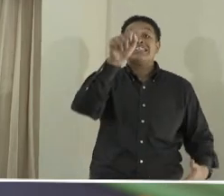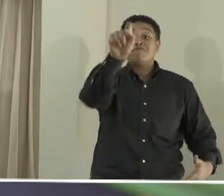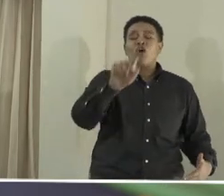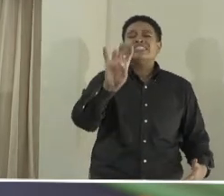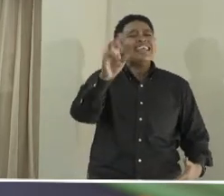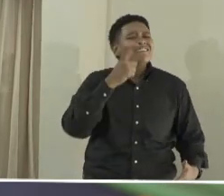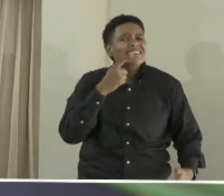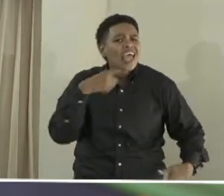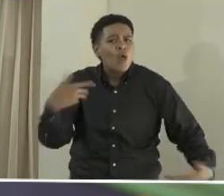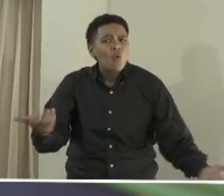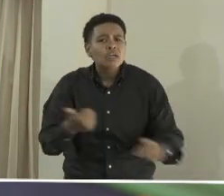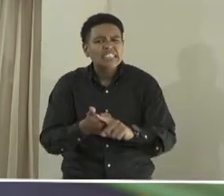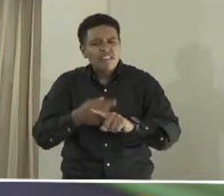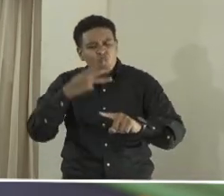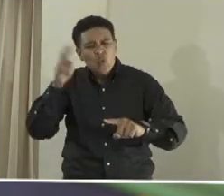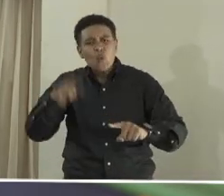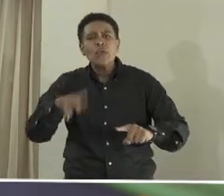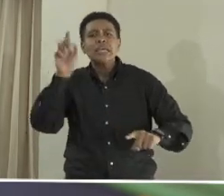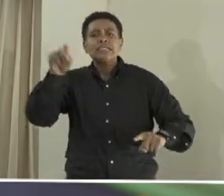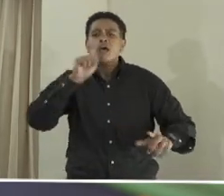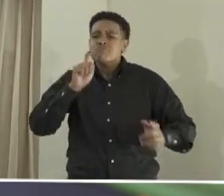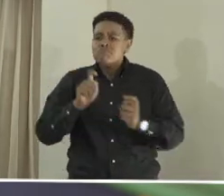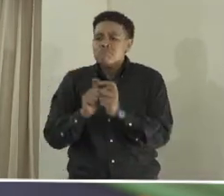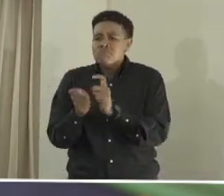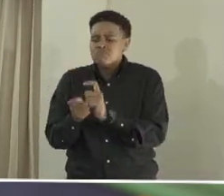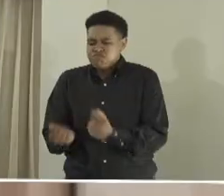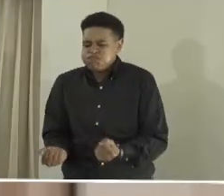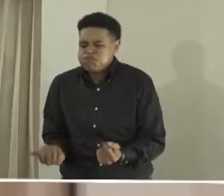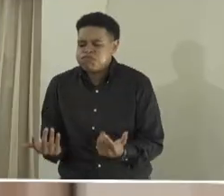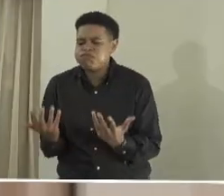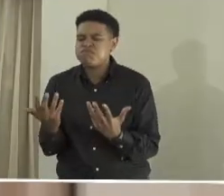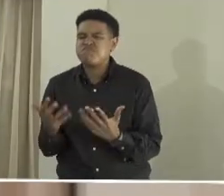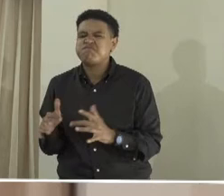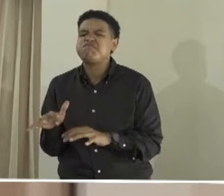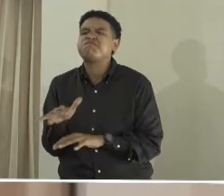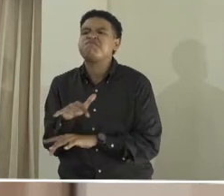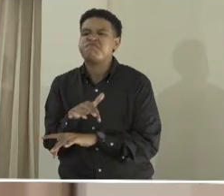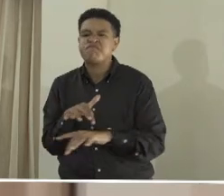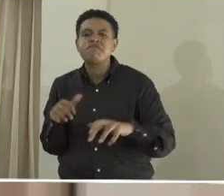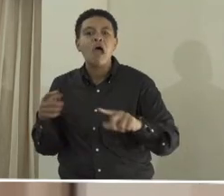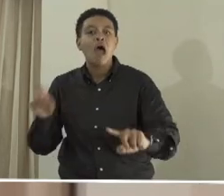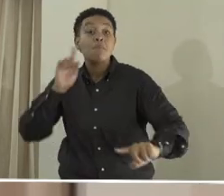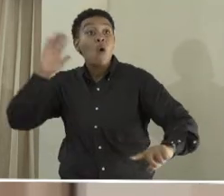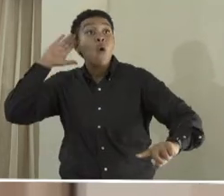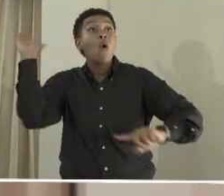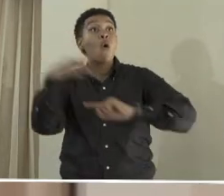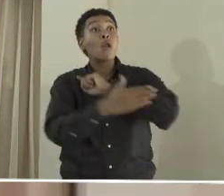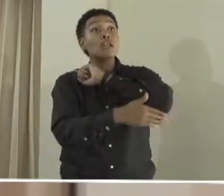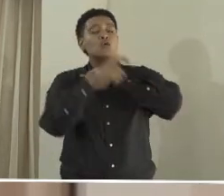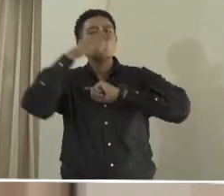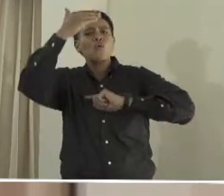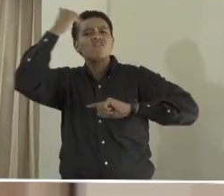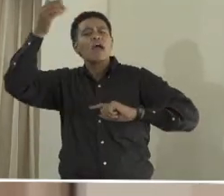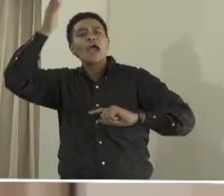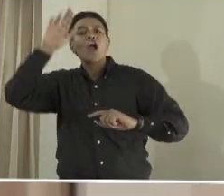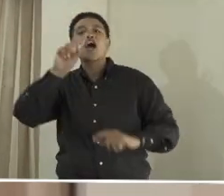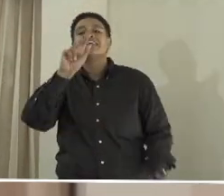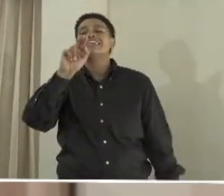tells us, "The wicked shall be turned into hell, and all the nations that forget God."